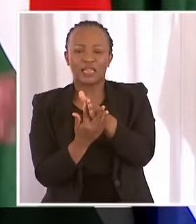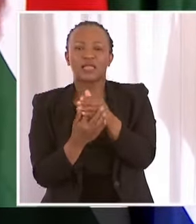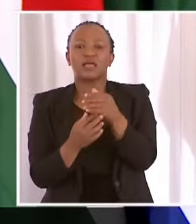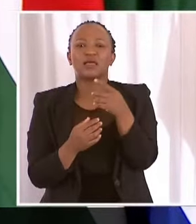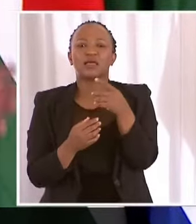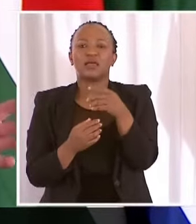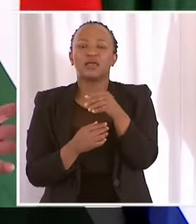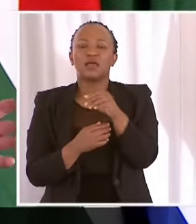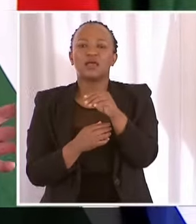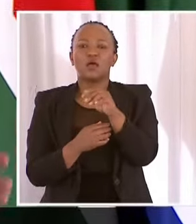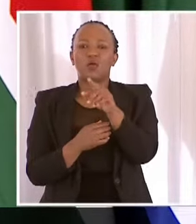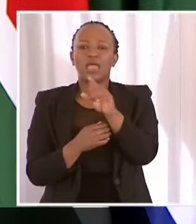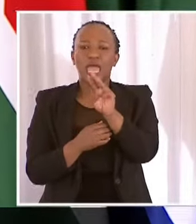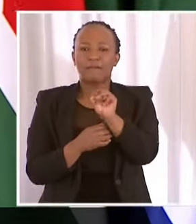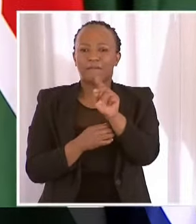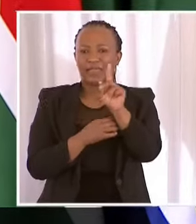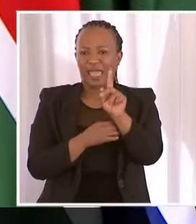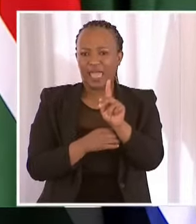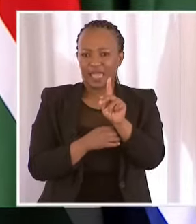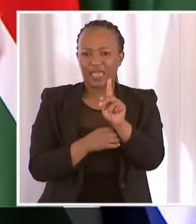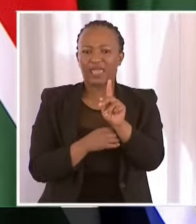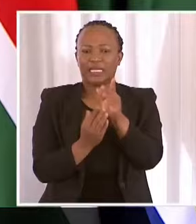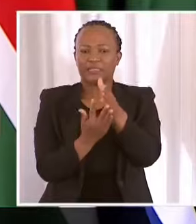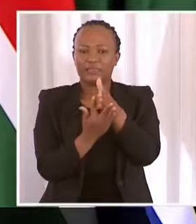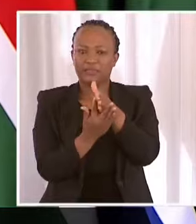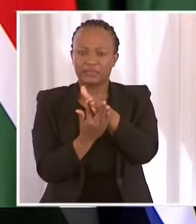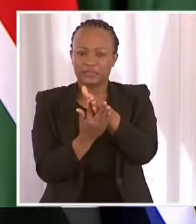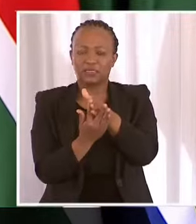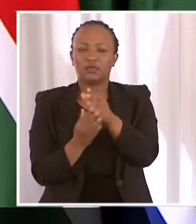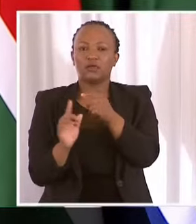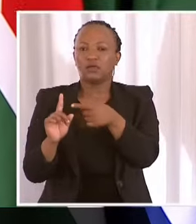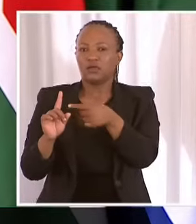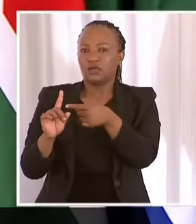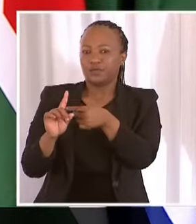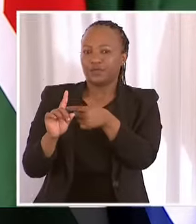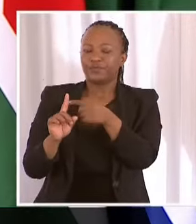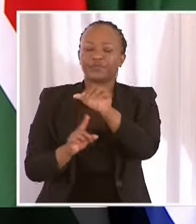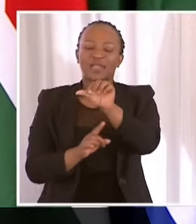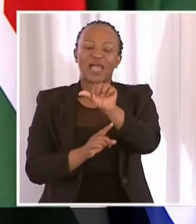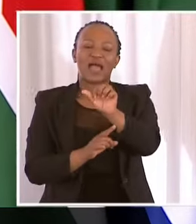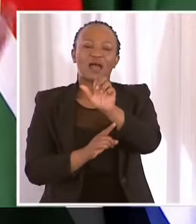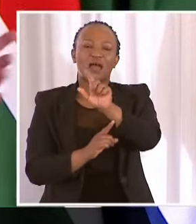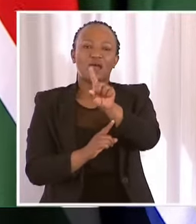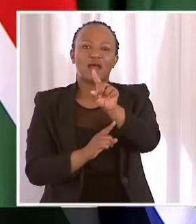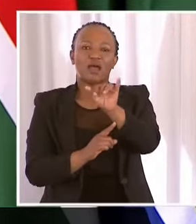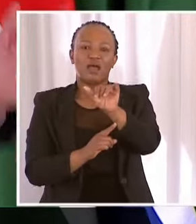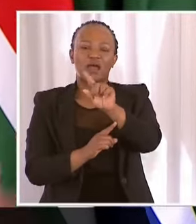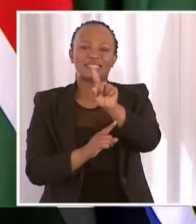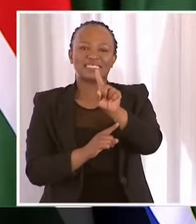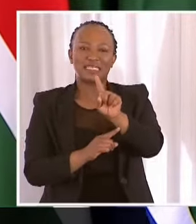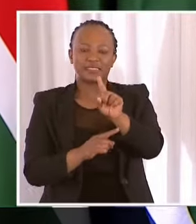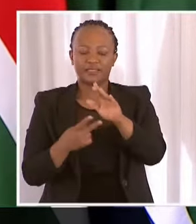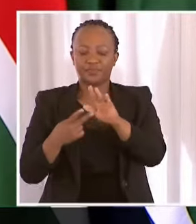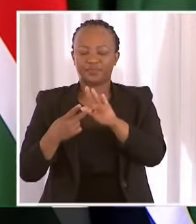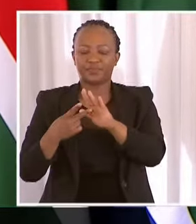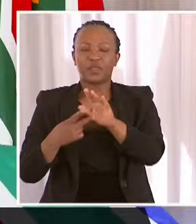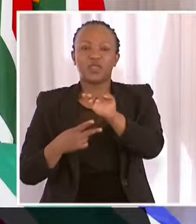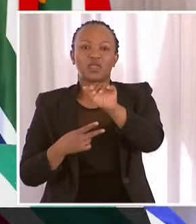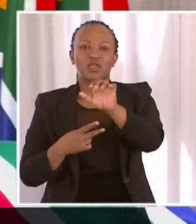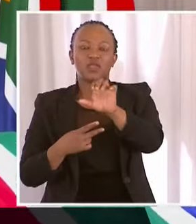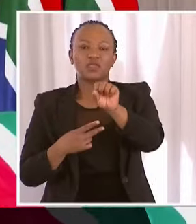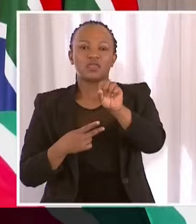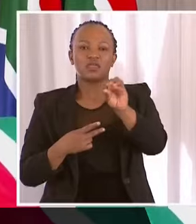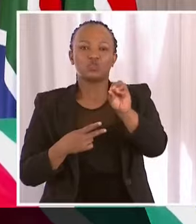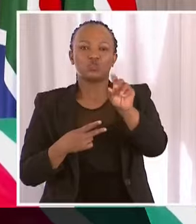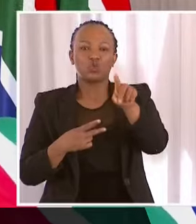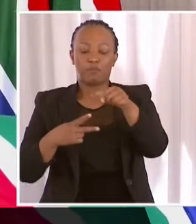MK detachment. Comrade Aziz Pahad, Comrade Aesop, and so many others. Well,